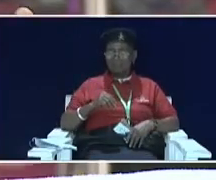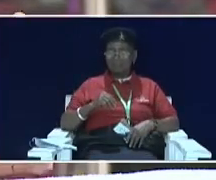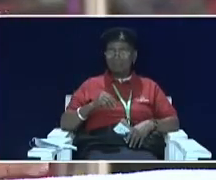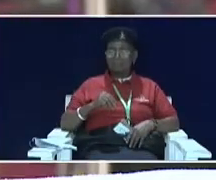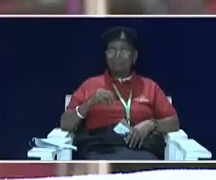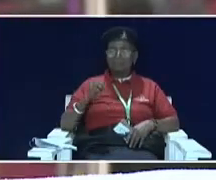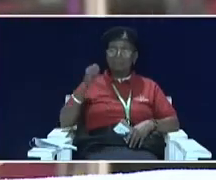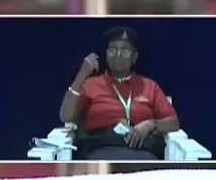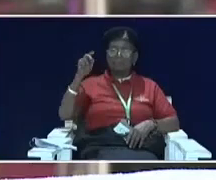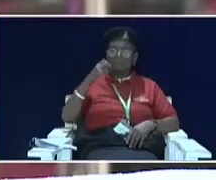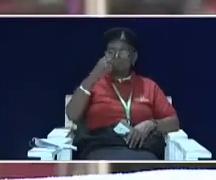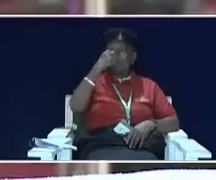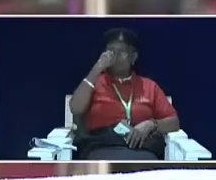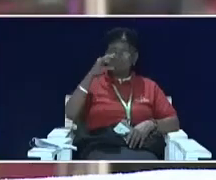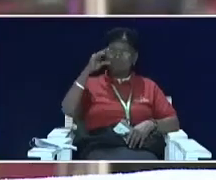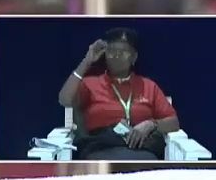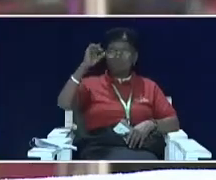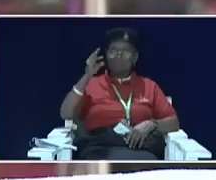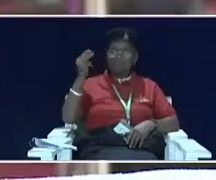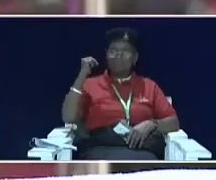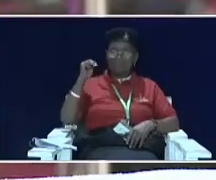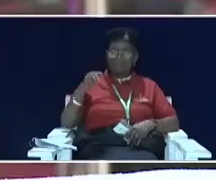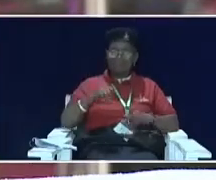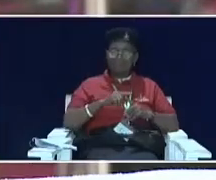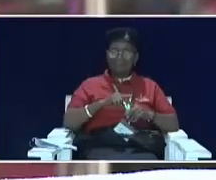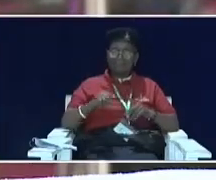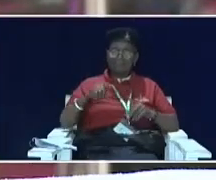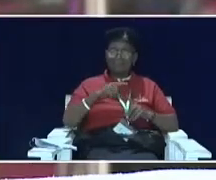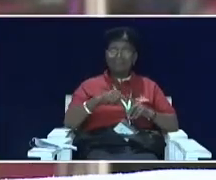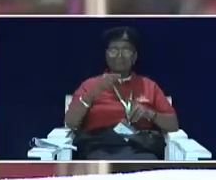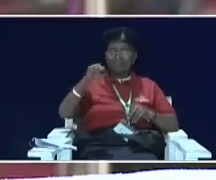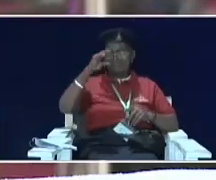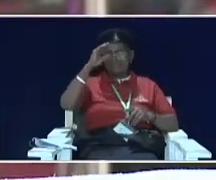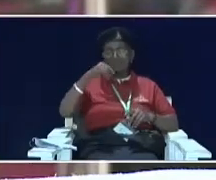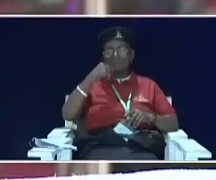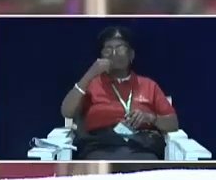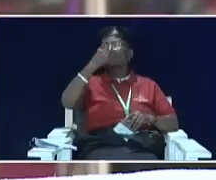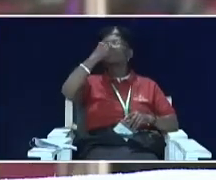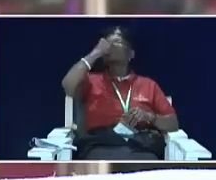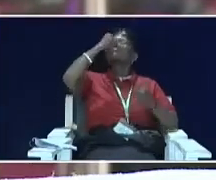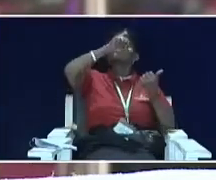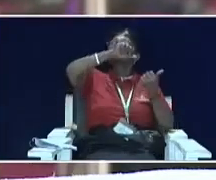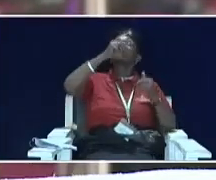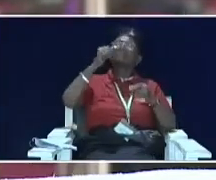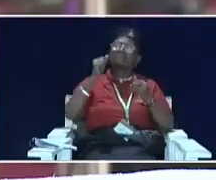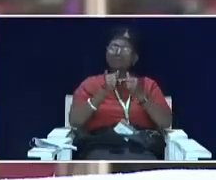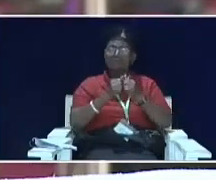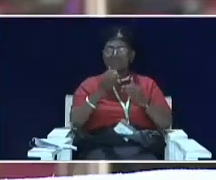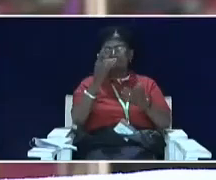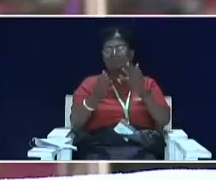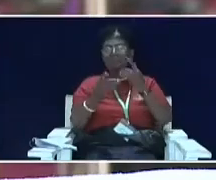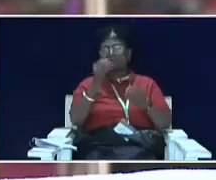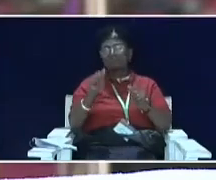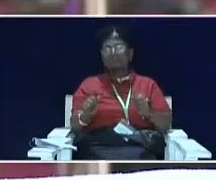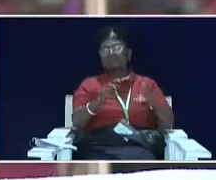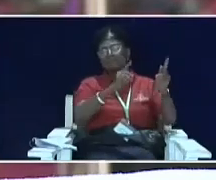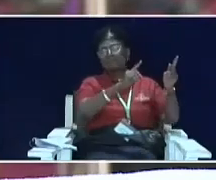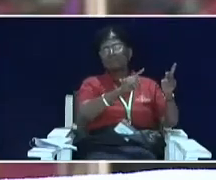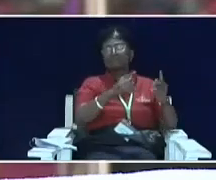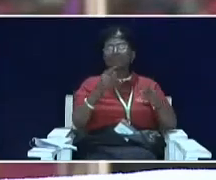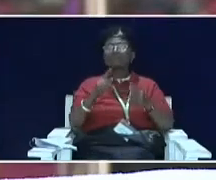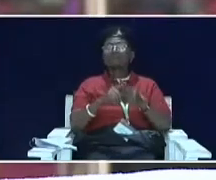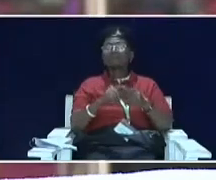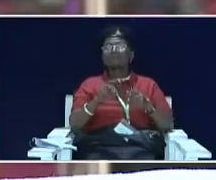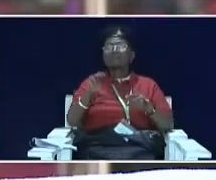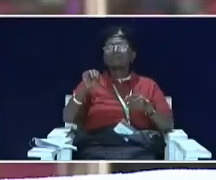But when the one who baptizes with fire, that's the Lord Jesus Christ, according to Matthew chapter 3, verse